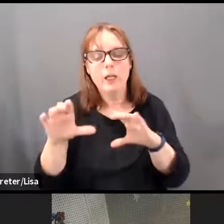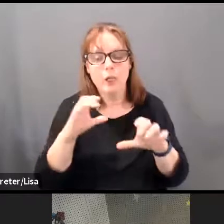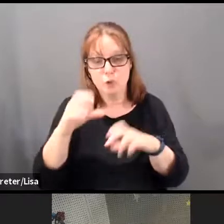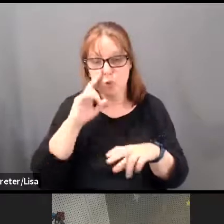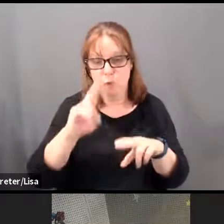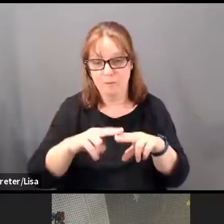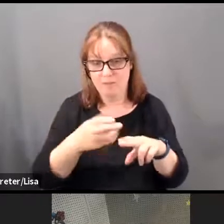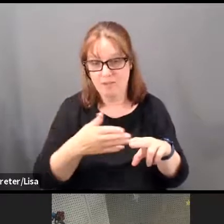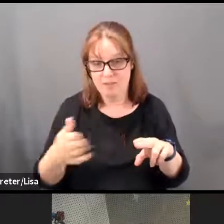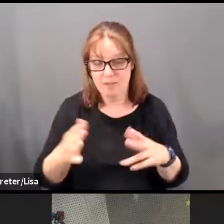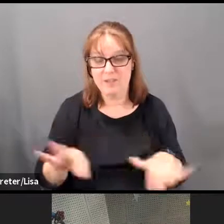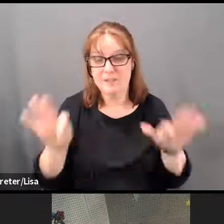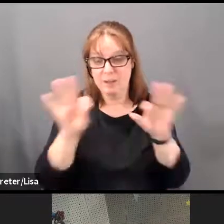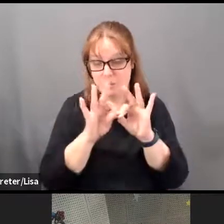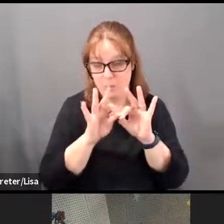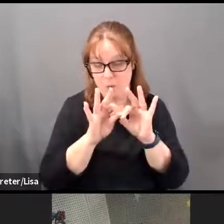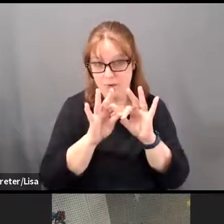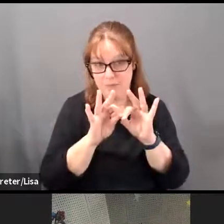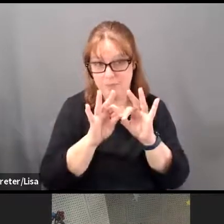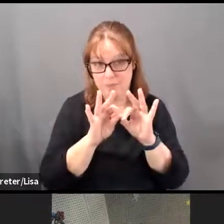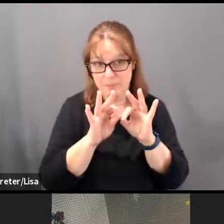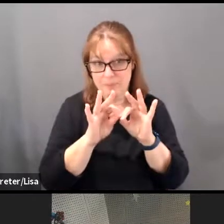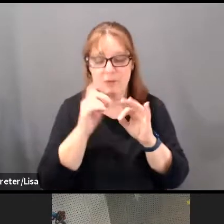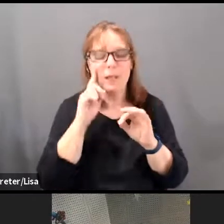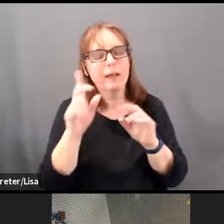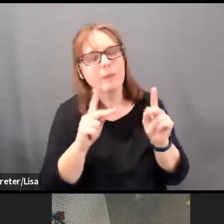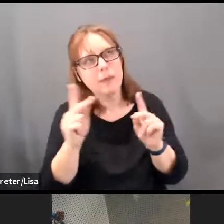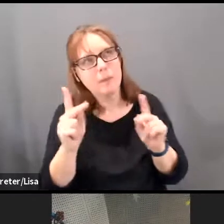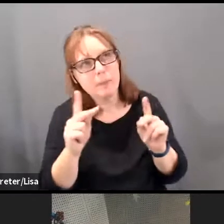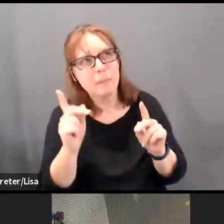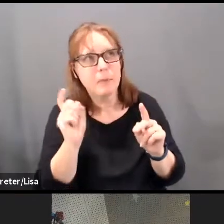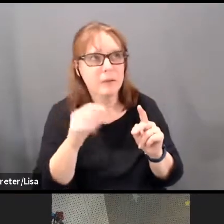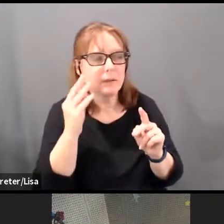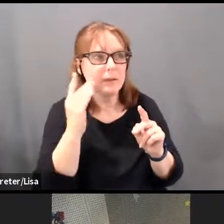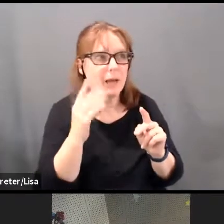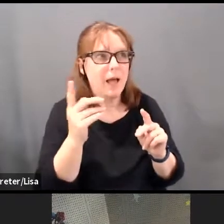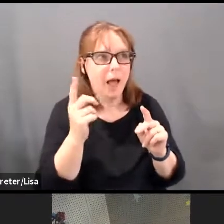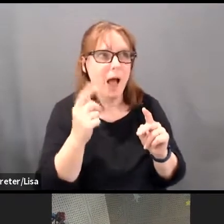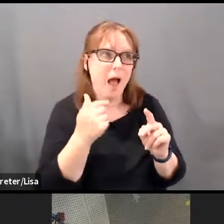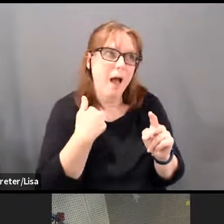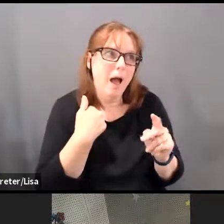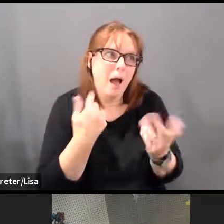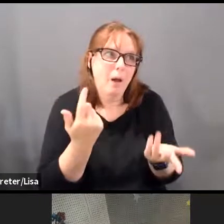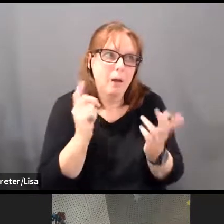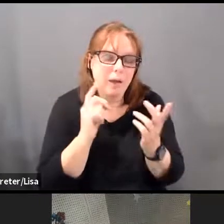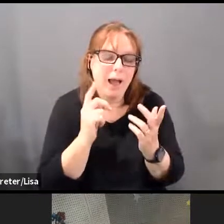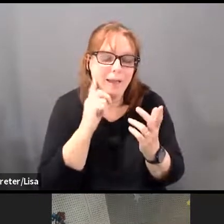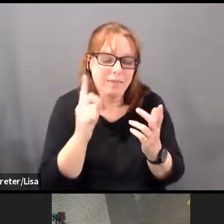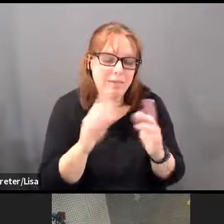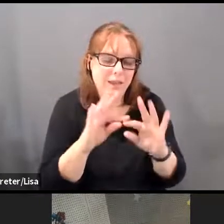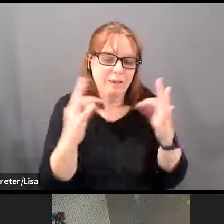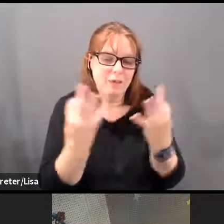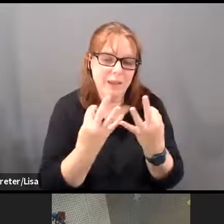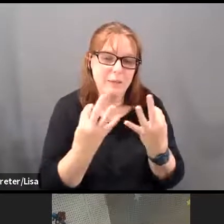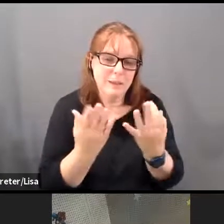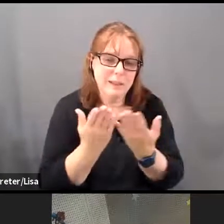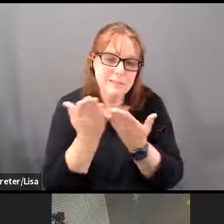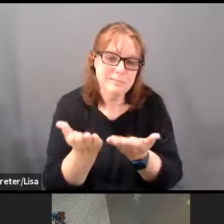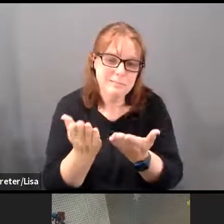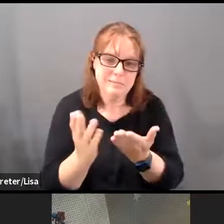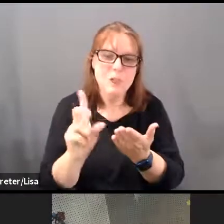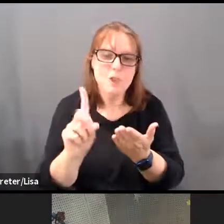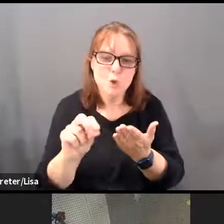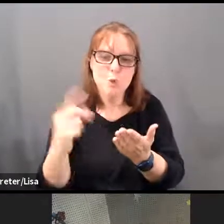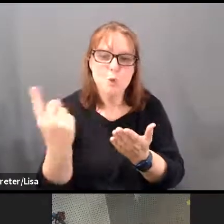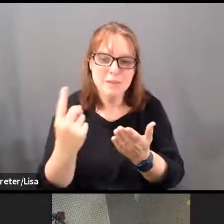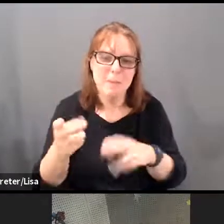important. And kind of one of the things I think people need to do that's kind of fun. Like I said, I brought my family to Disney World. I think you need to do something fun for yourself too. We all